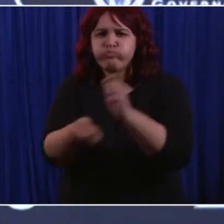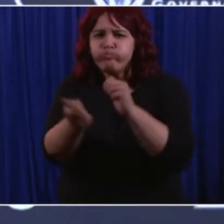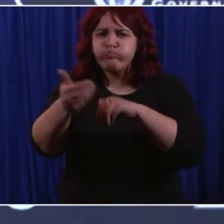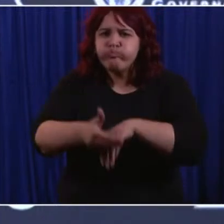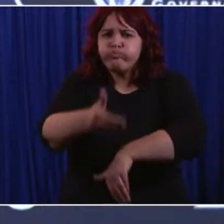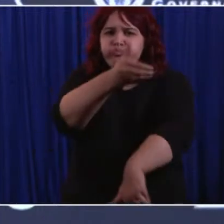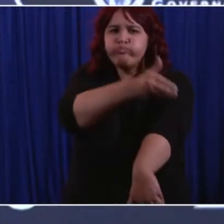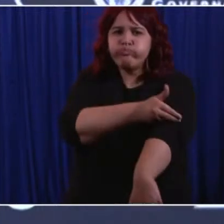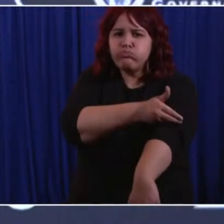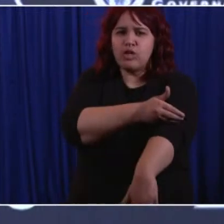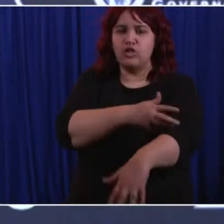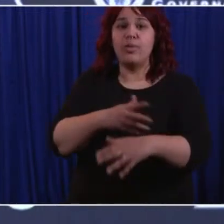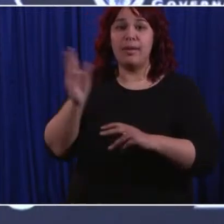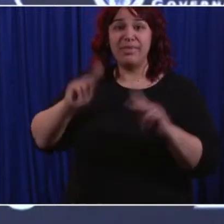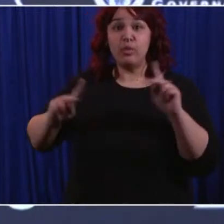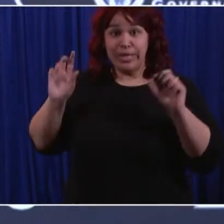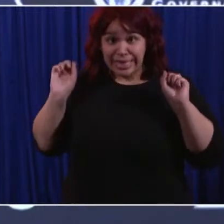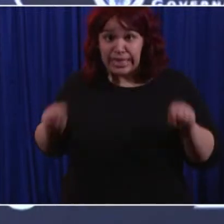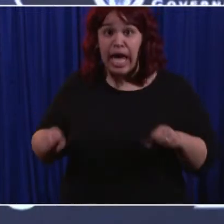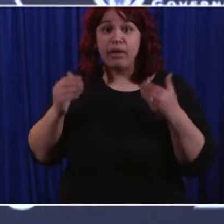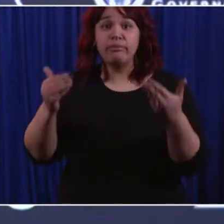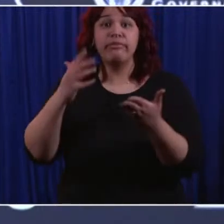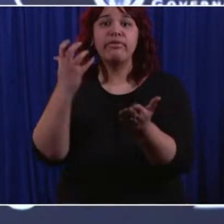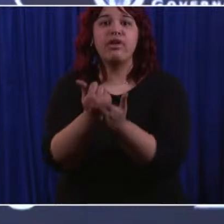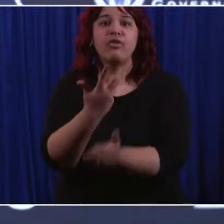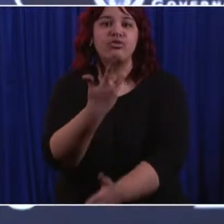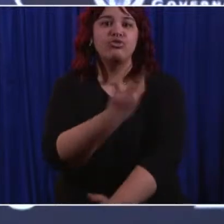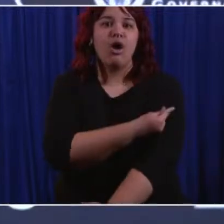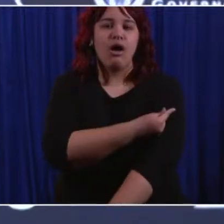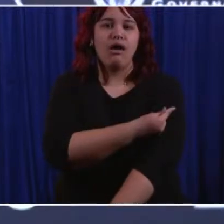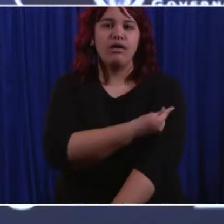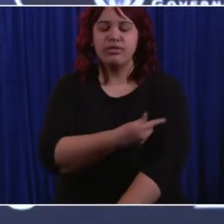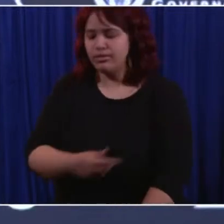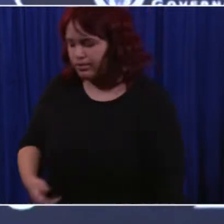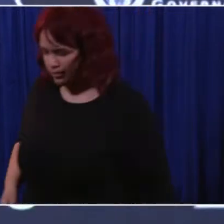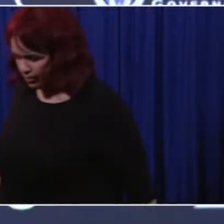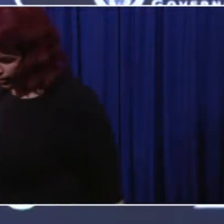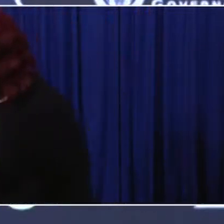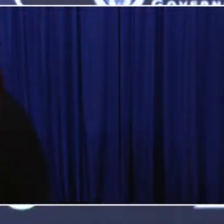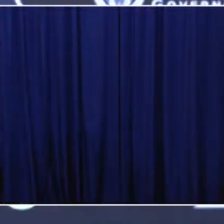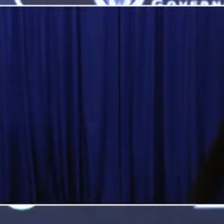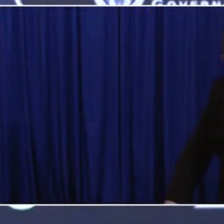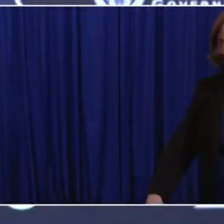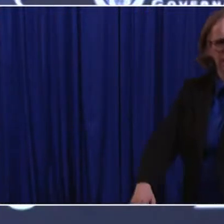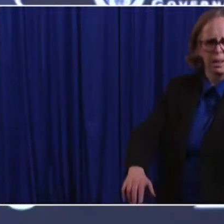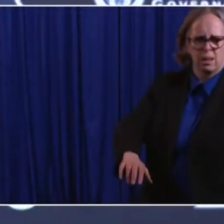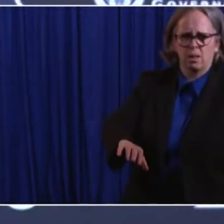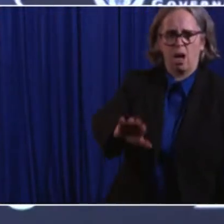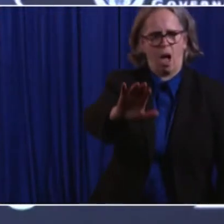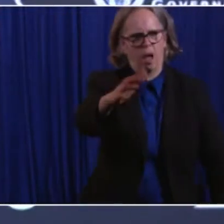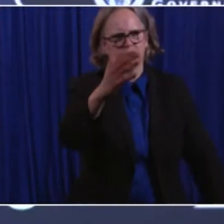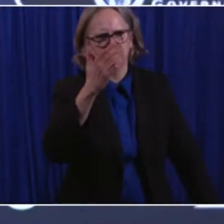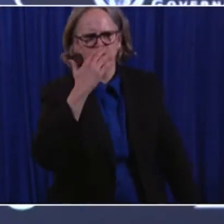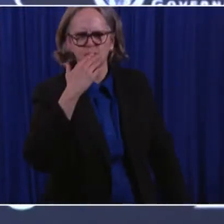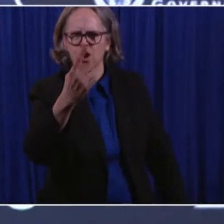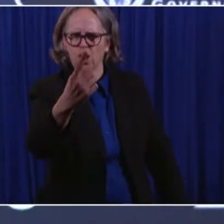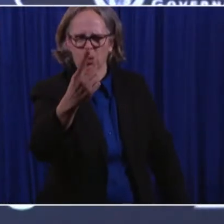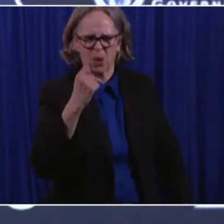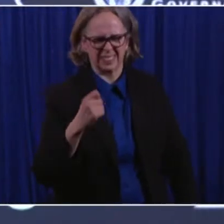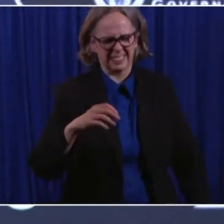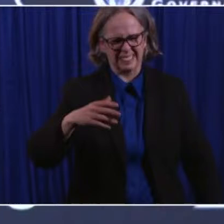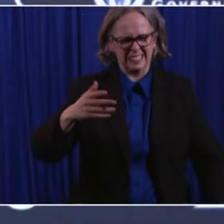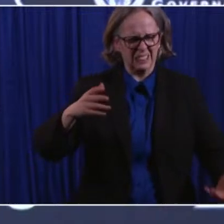excellent question. And we know that there's some people who, have not been able to get it. And the reason we made the decision to continue to open it